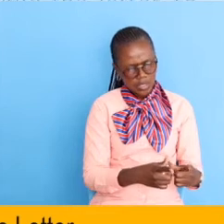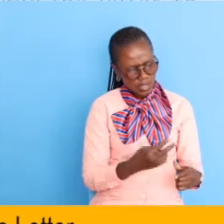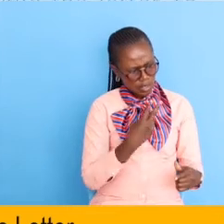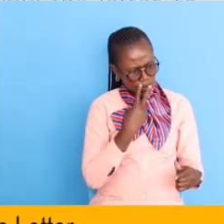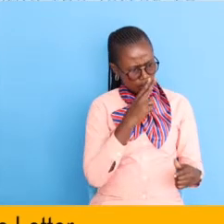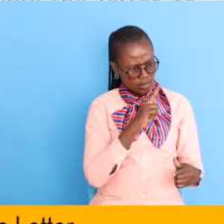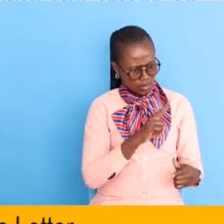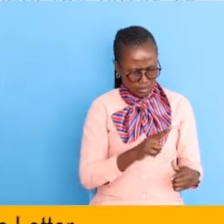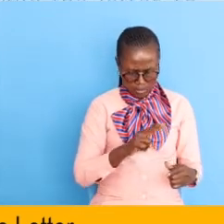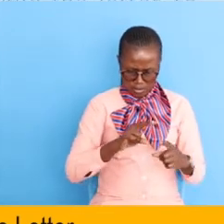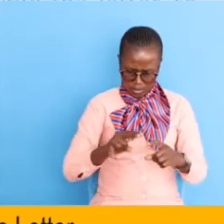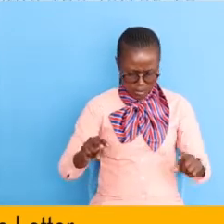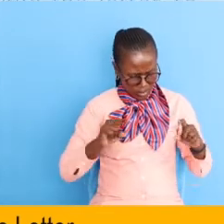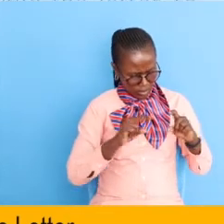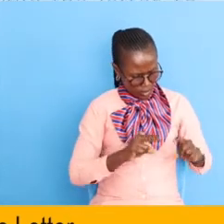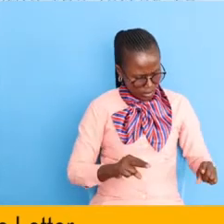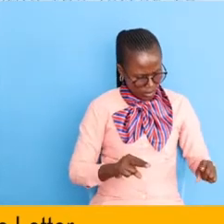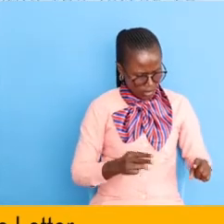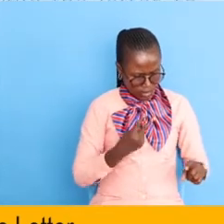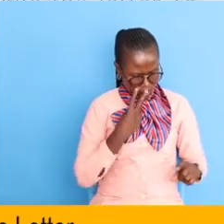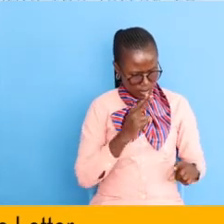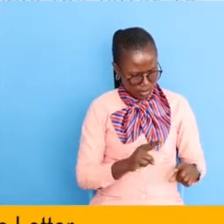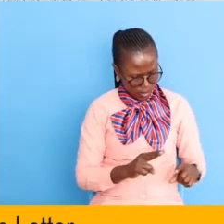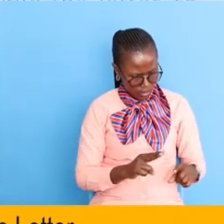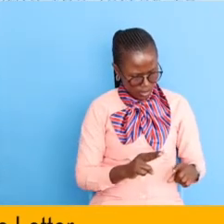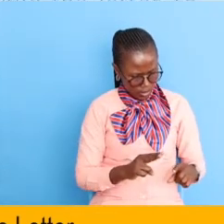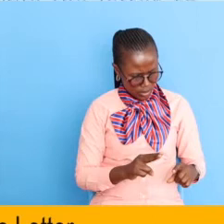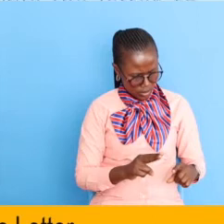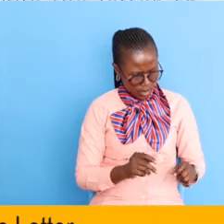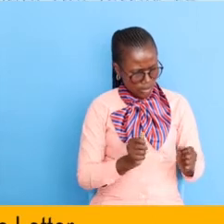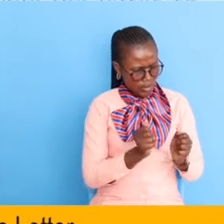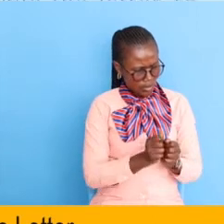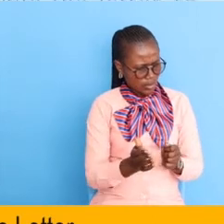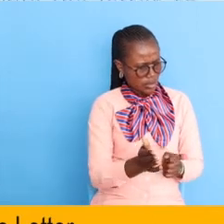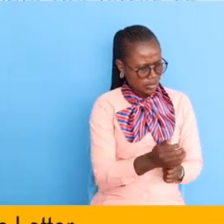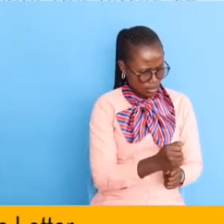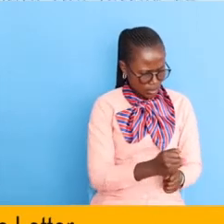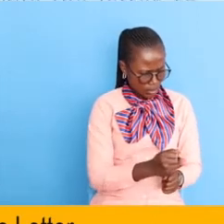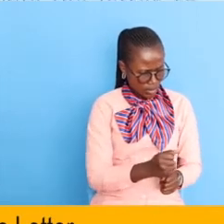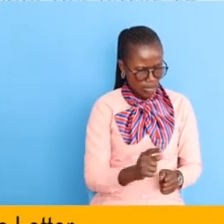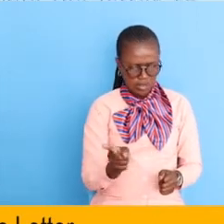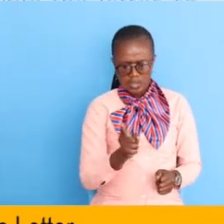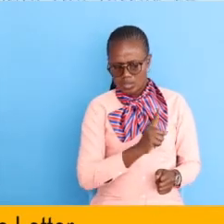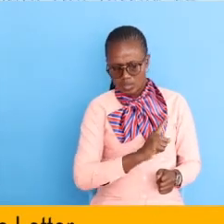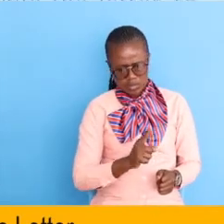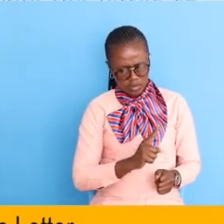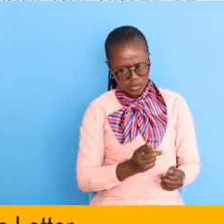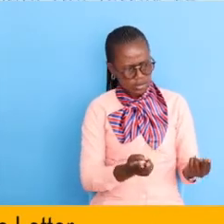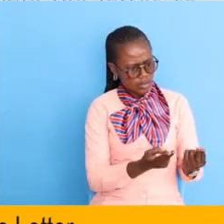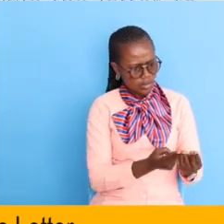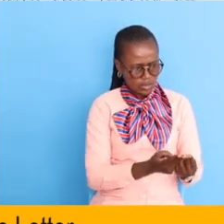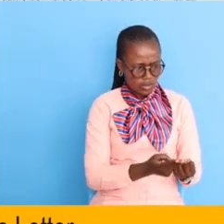it, he found the order he presented does not match with what